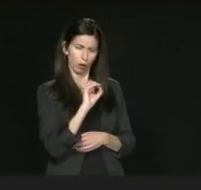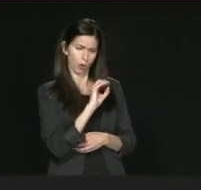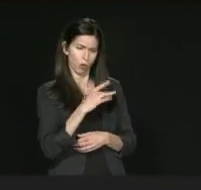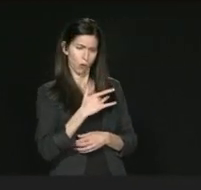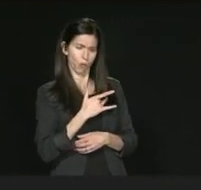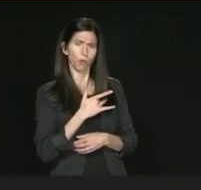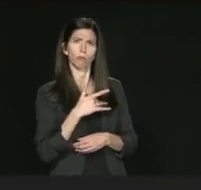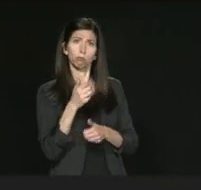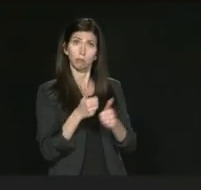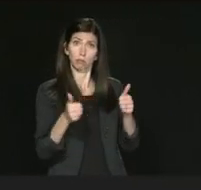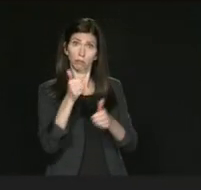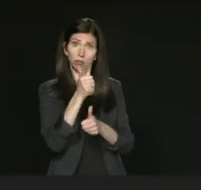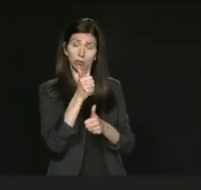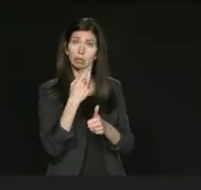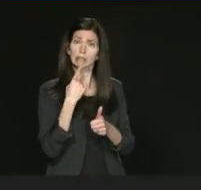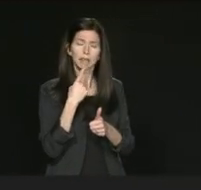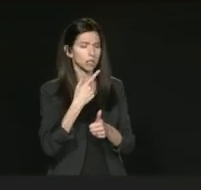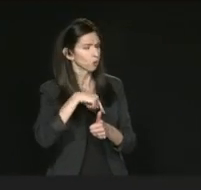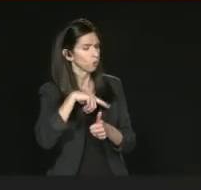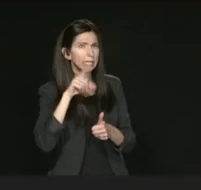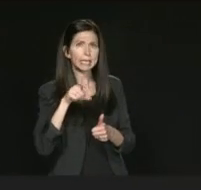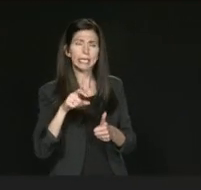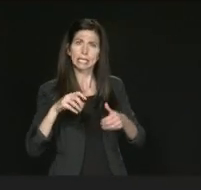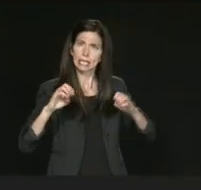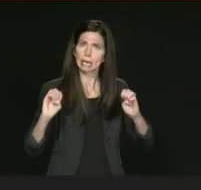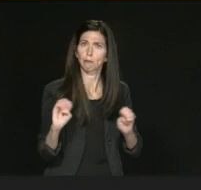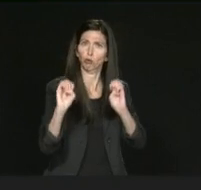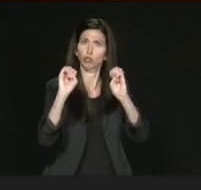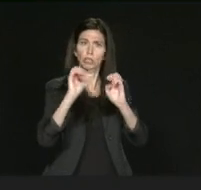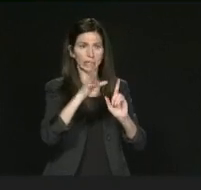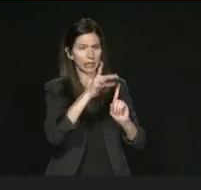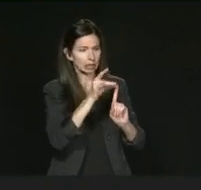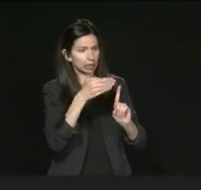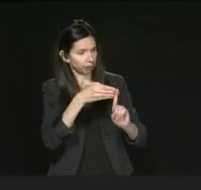feasible, and what would something like that look like?